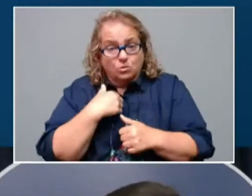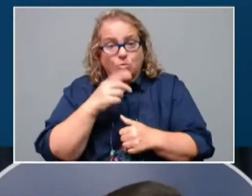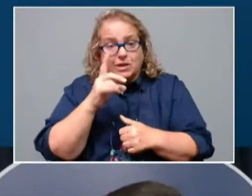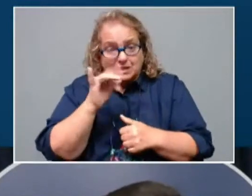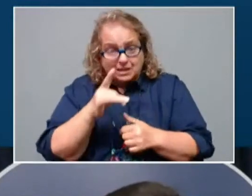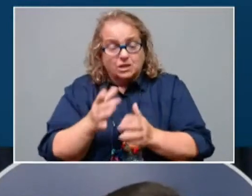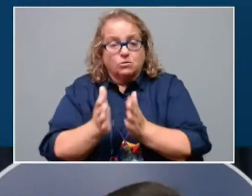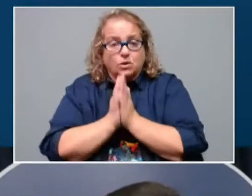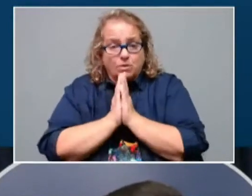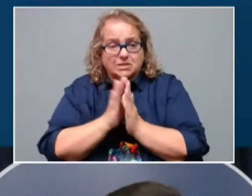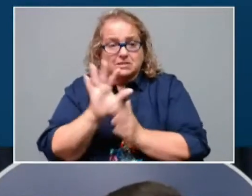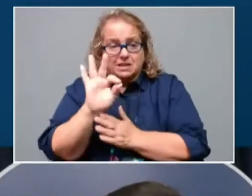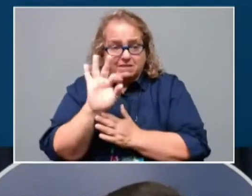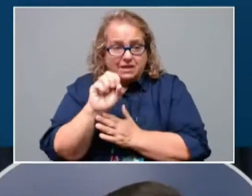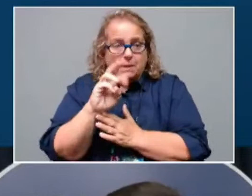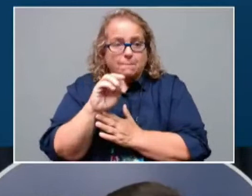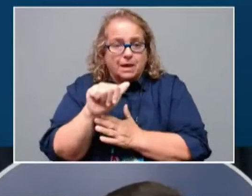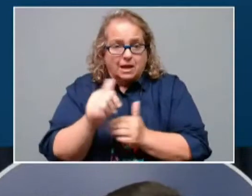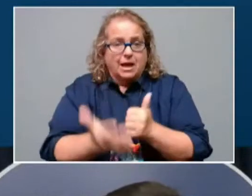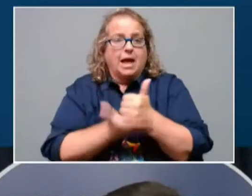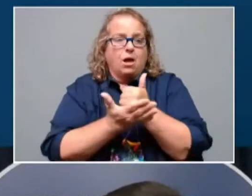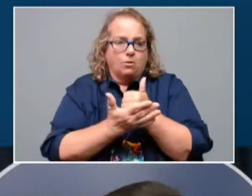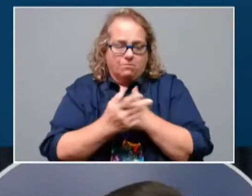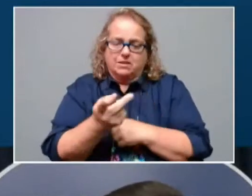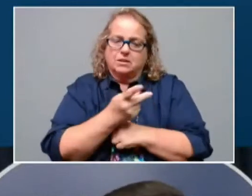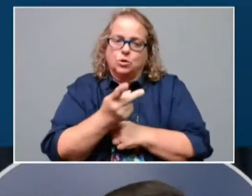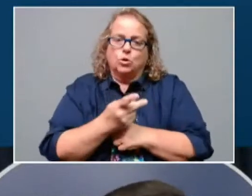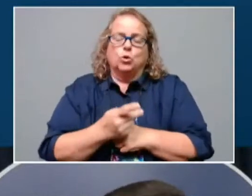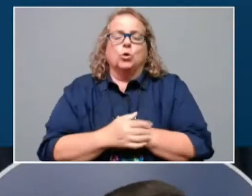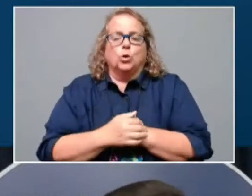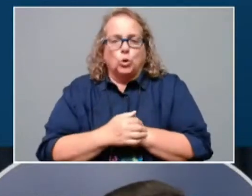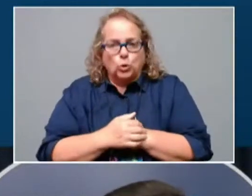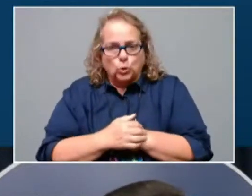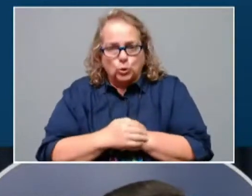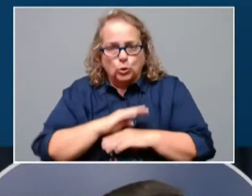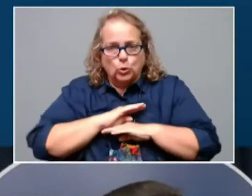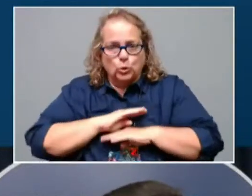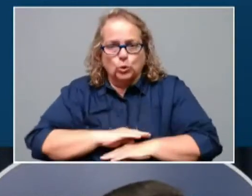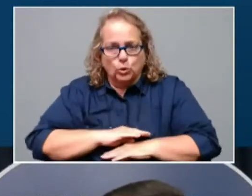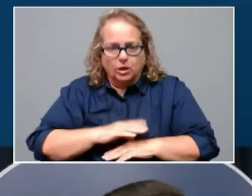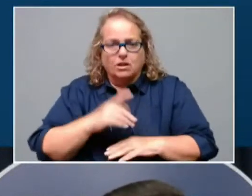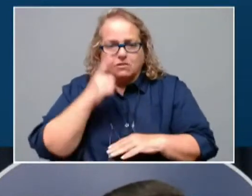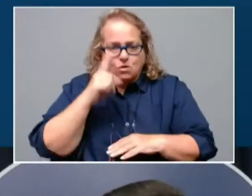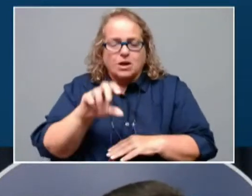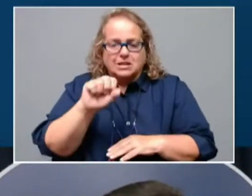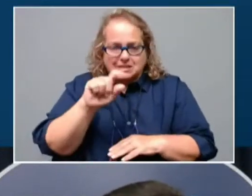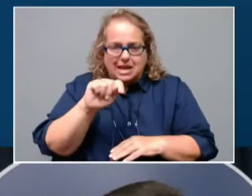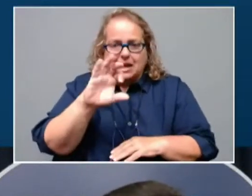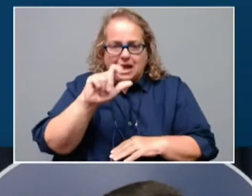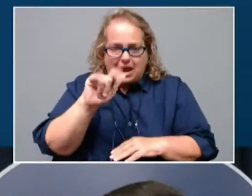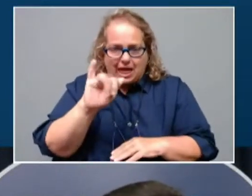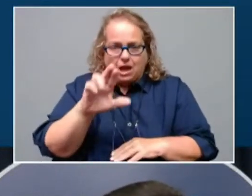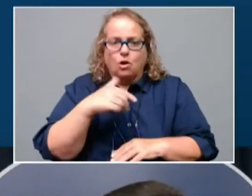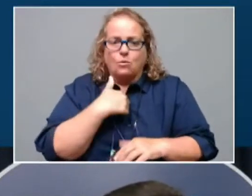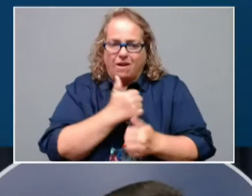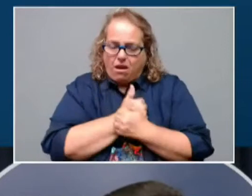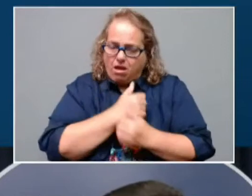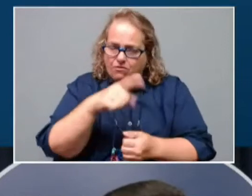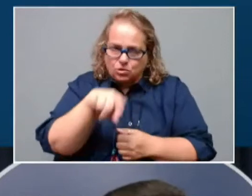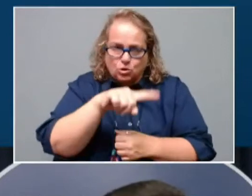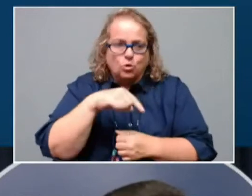help for St. Clair. So we will continue doing everything we can, but we love y'all.